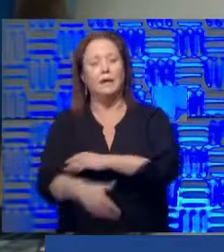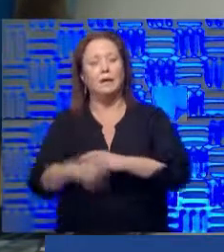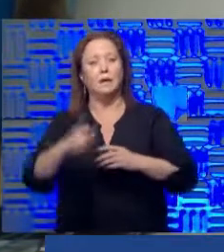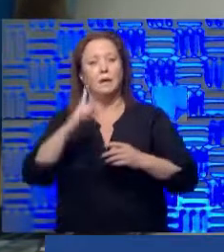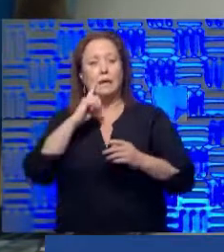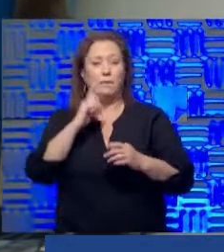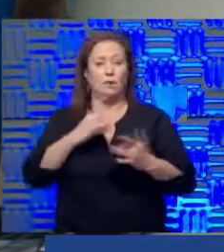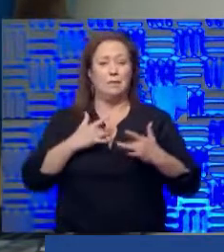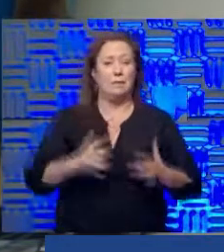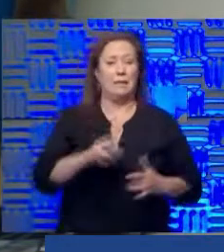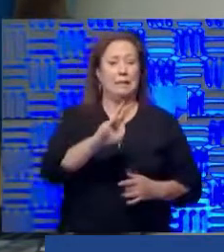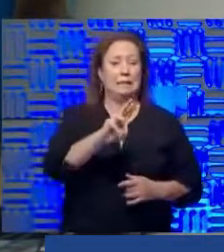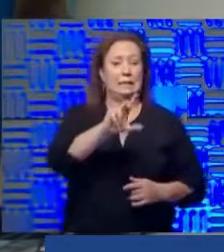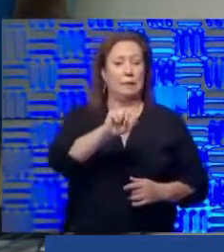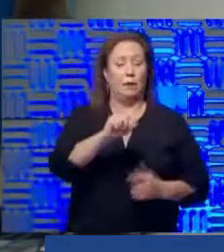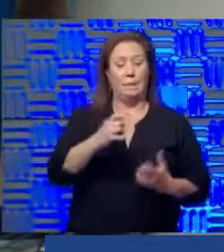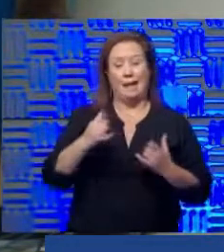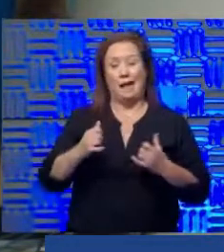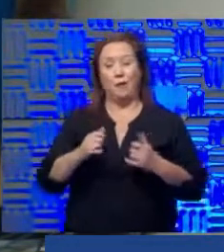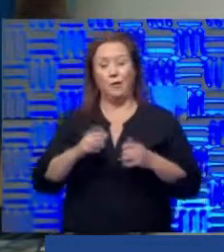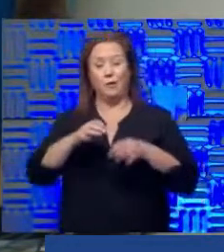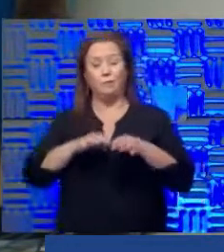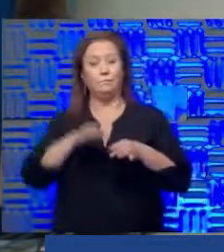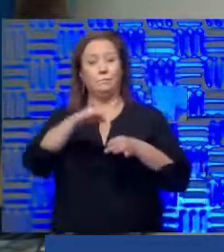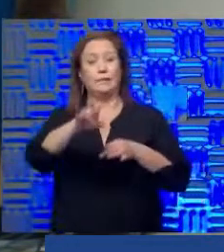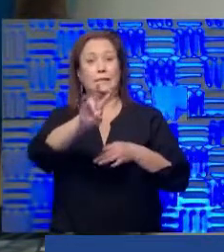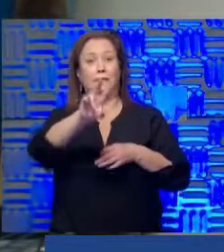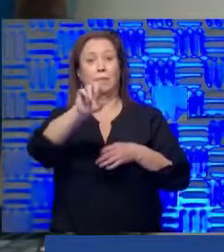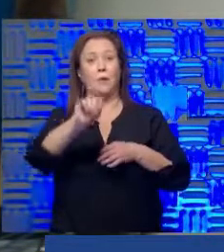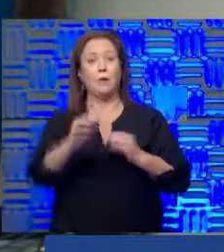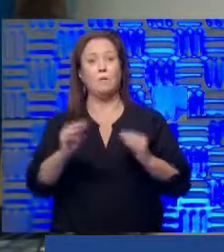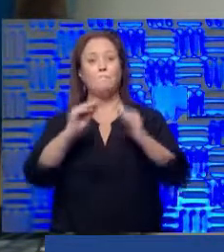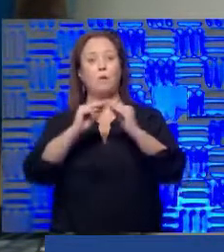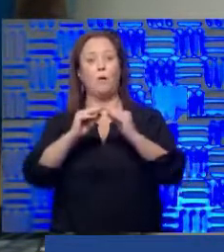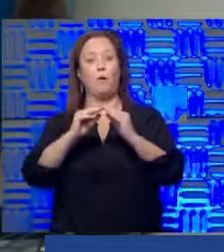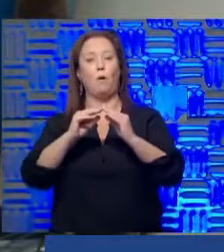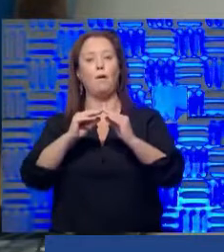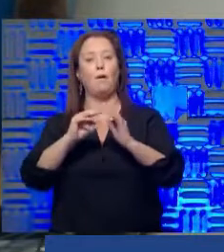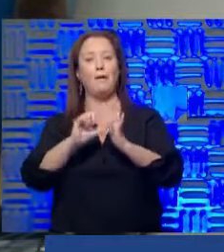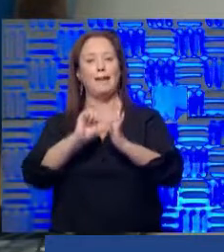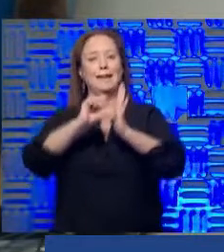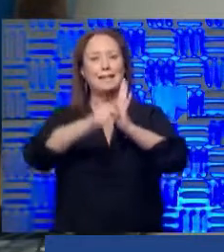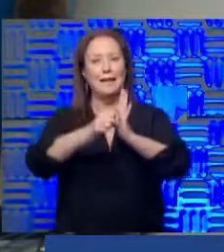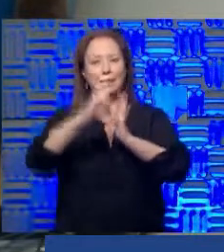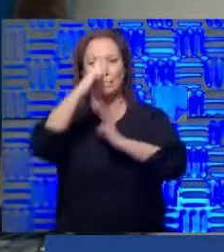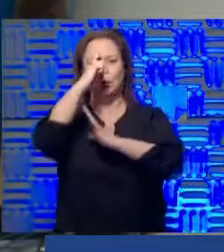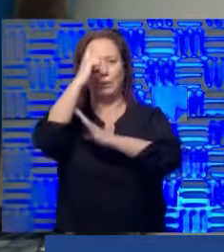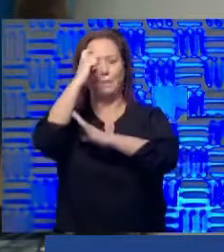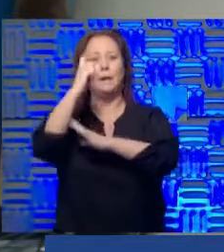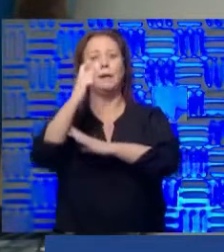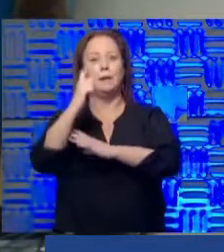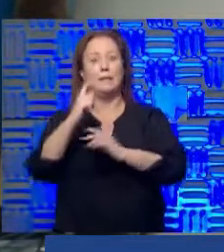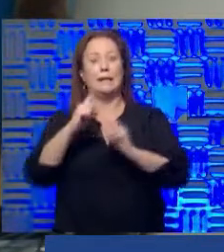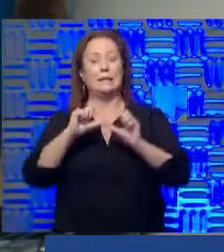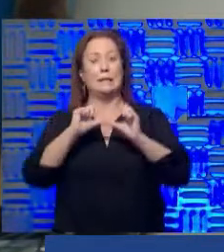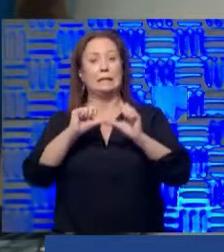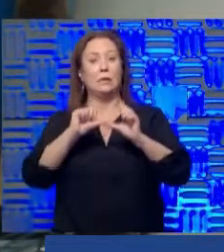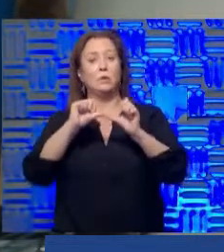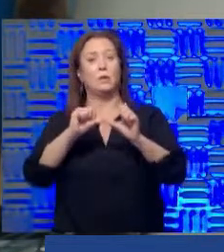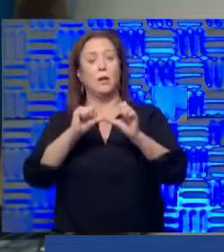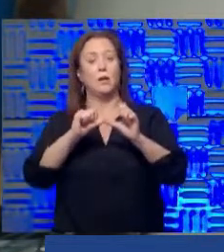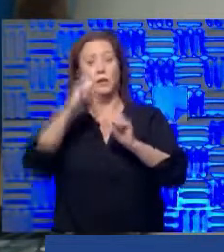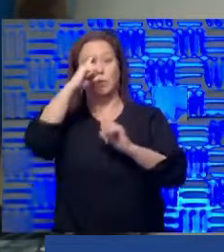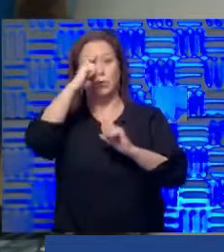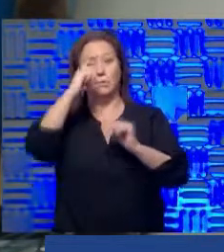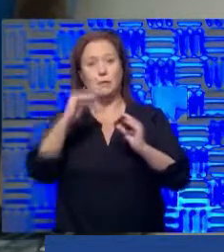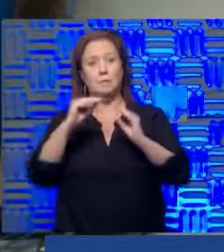at 6:30, but you're waking up at 7:30 now, you're going to have a lot more intense dreams, because as the night goes on, dreams become a lot more intense. And